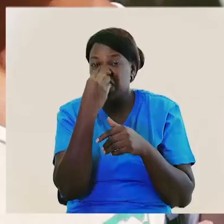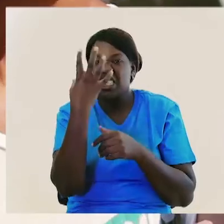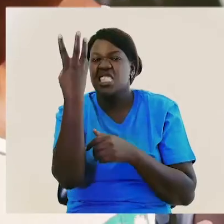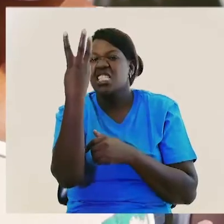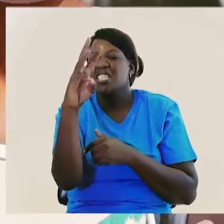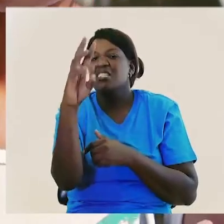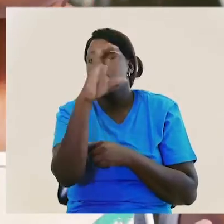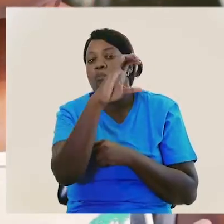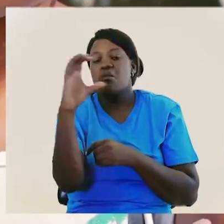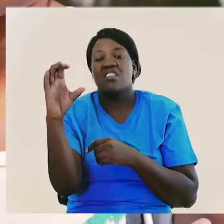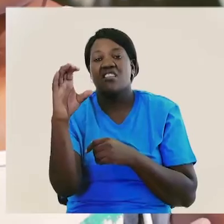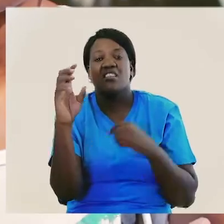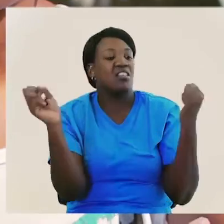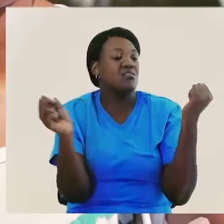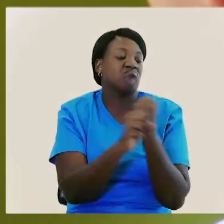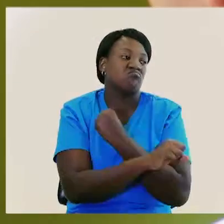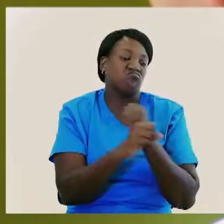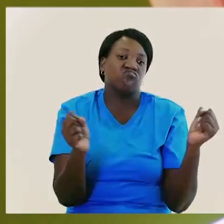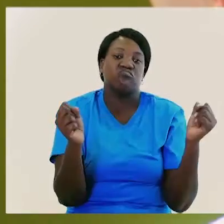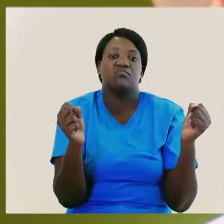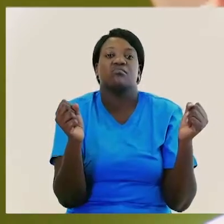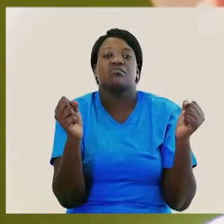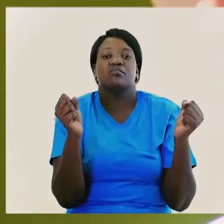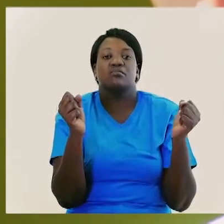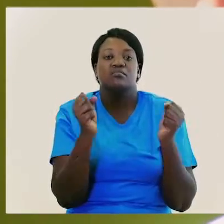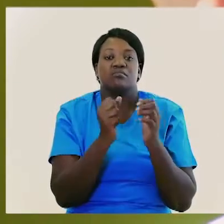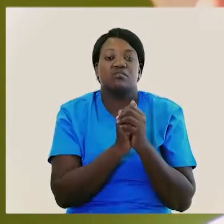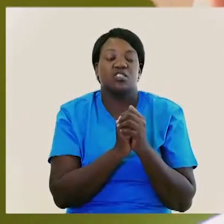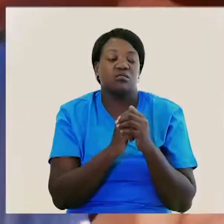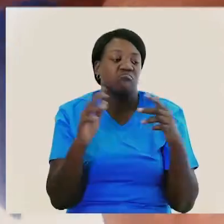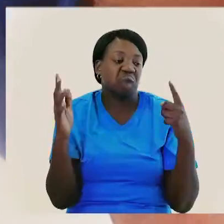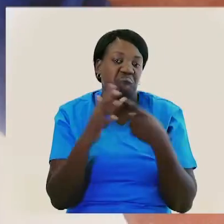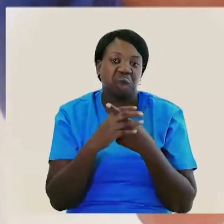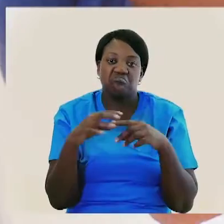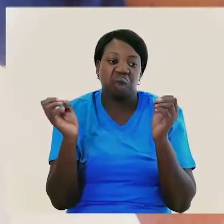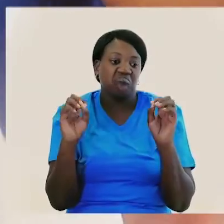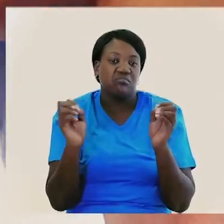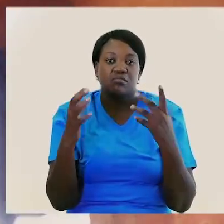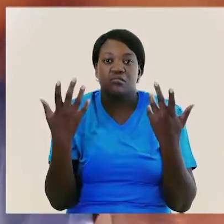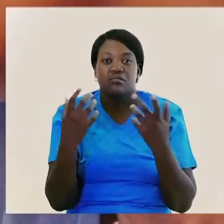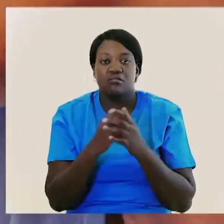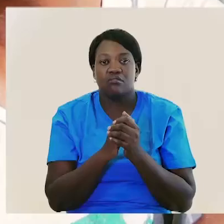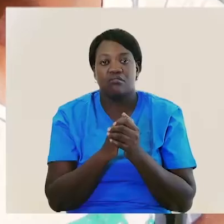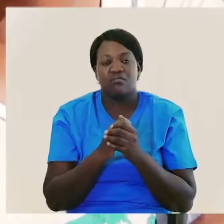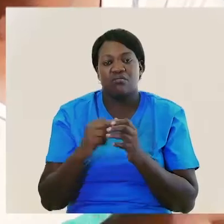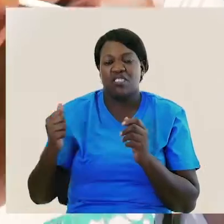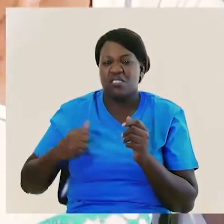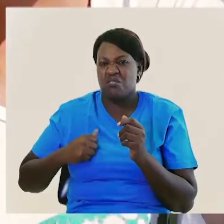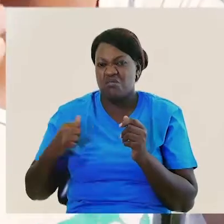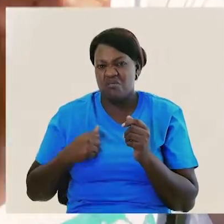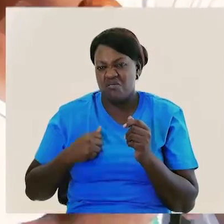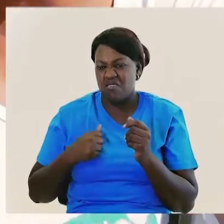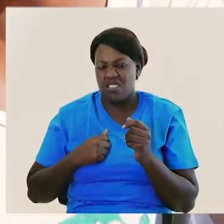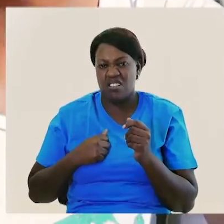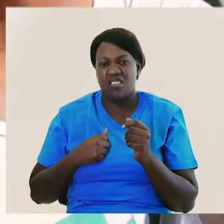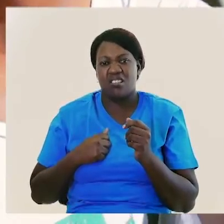imagine? And you know that is impossible, right? So it will never happen. Your father is very practical. My parents also